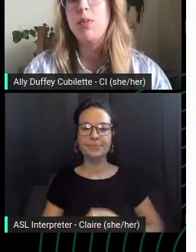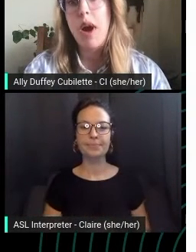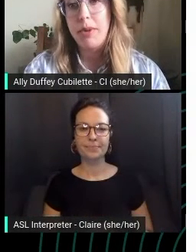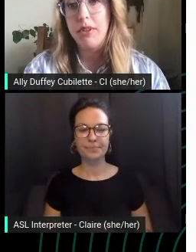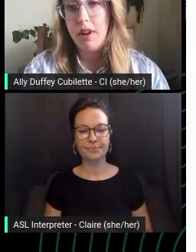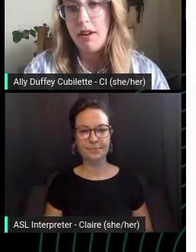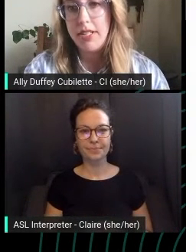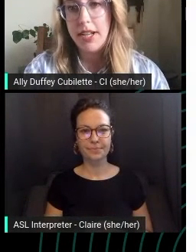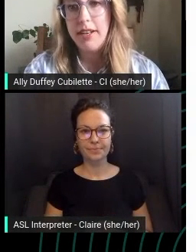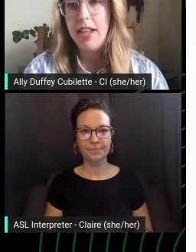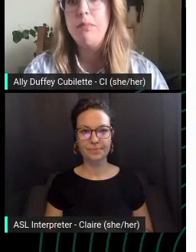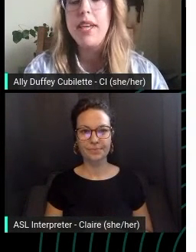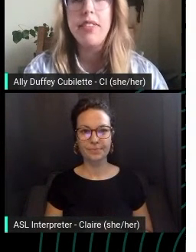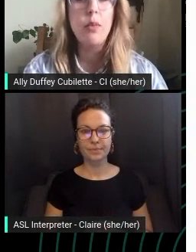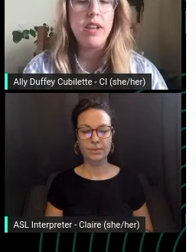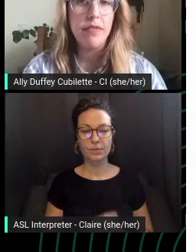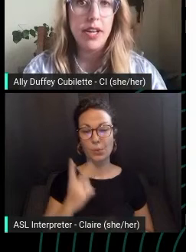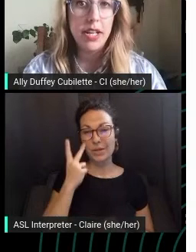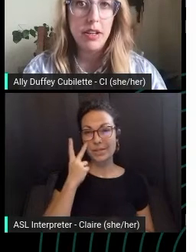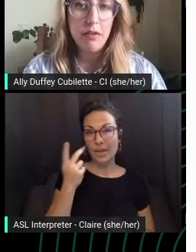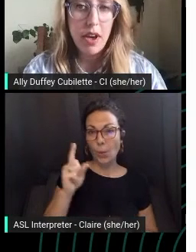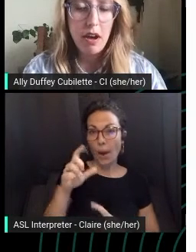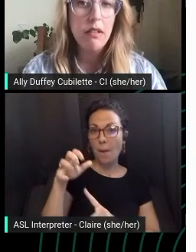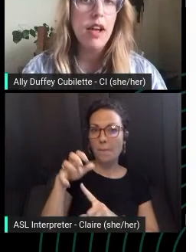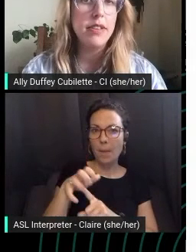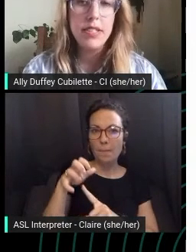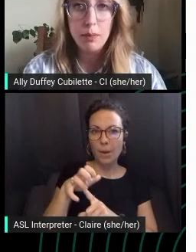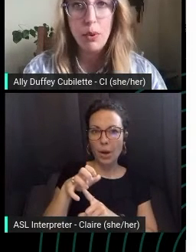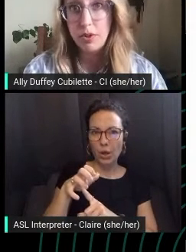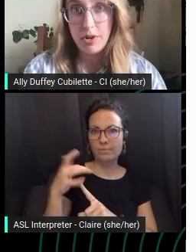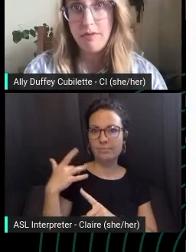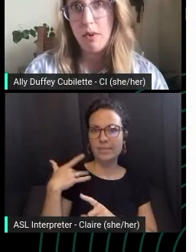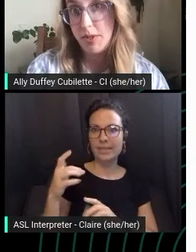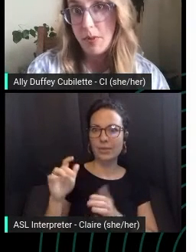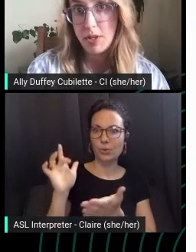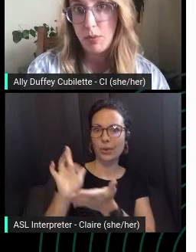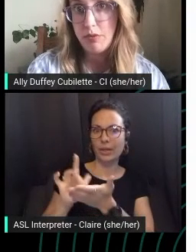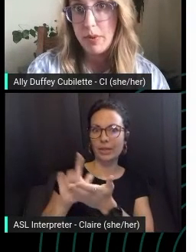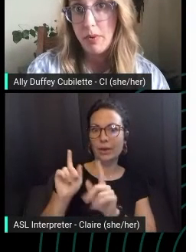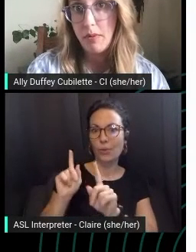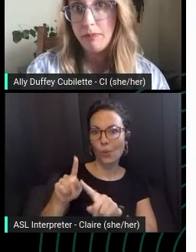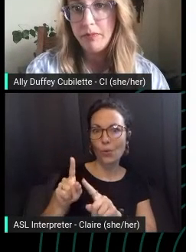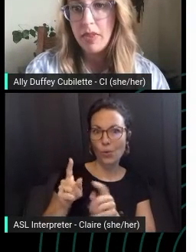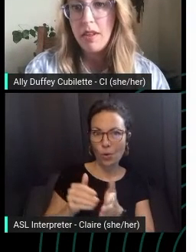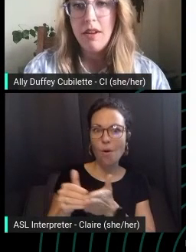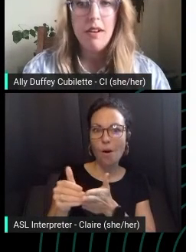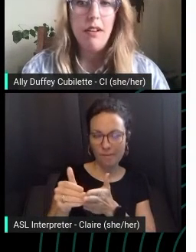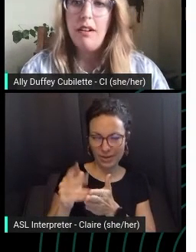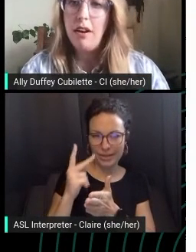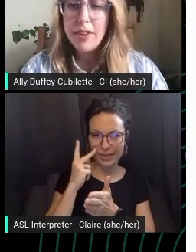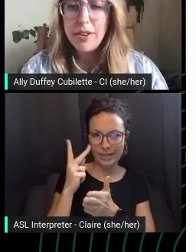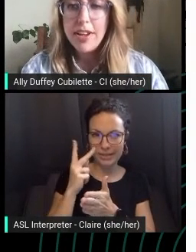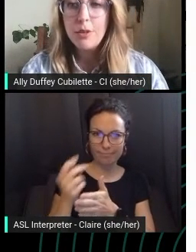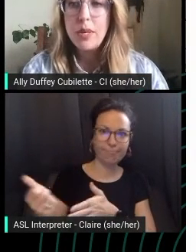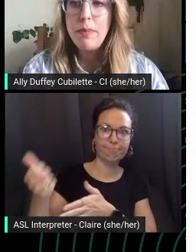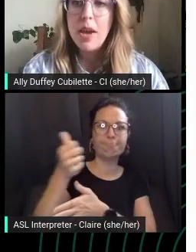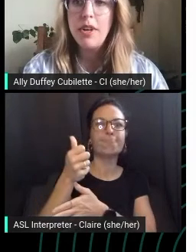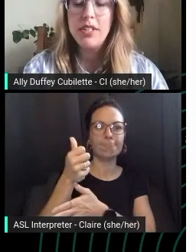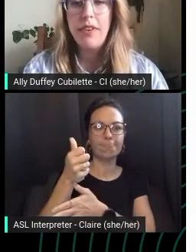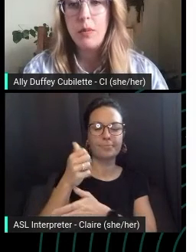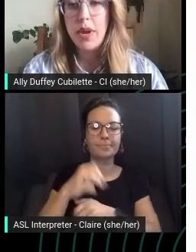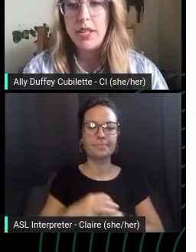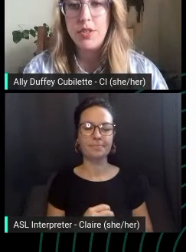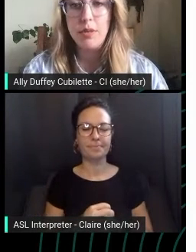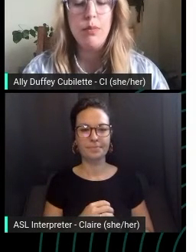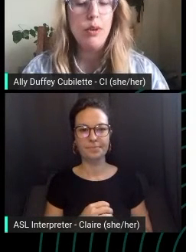the most popular content and make the wayfinding of that as simple and straightforward as possible for people. On the other hand, we may